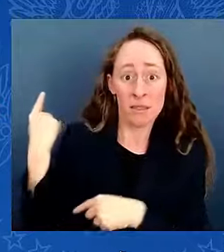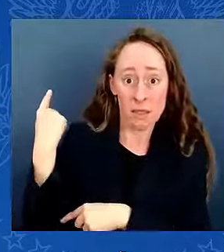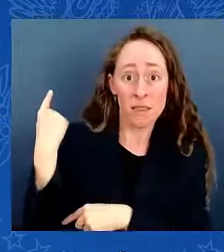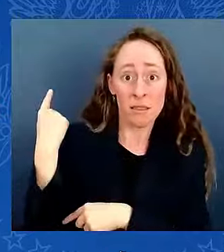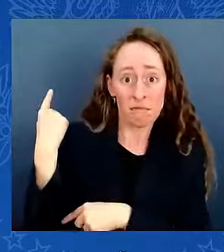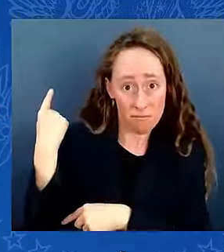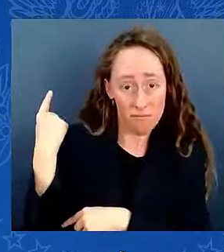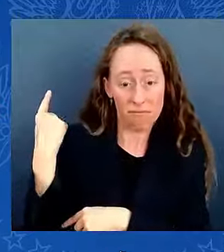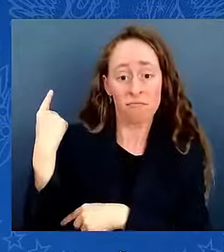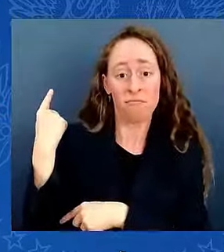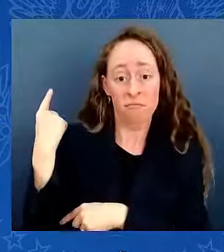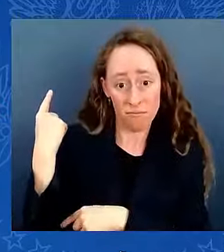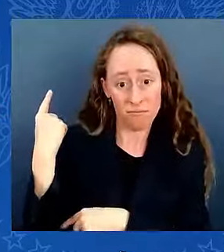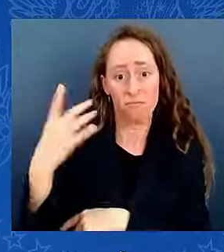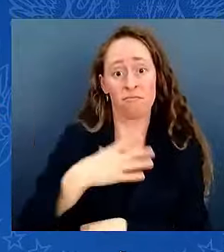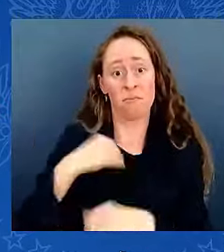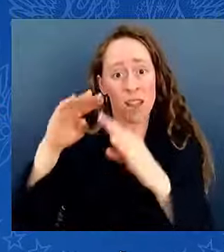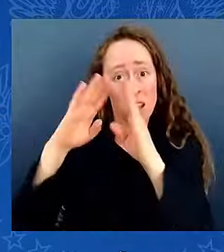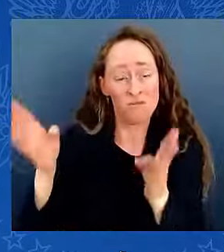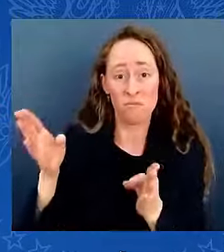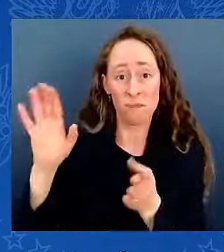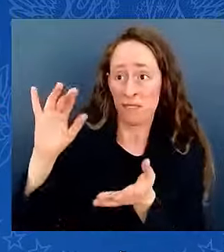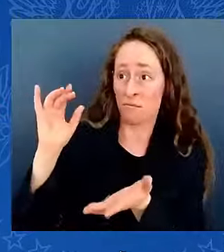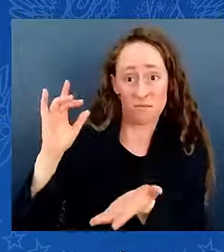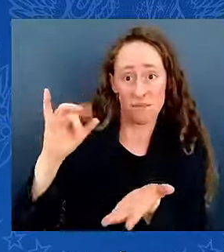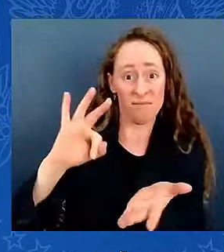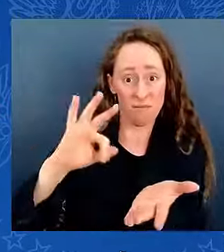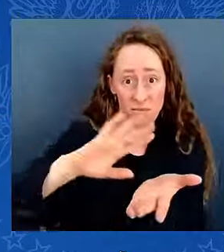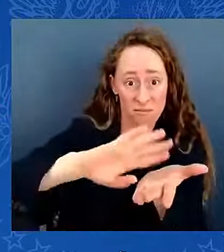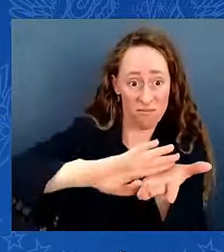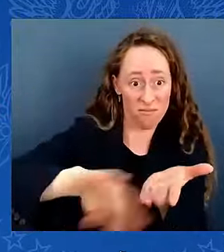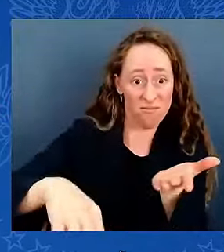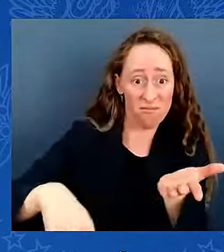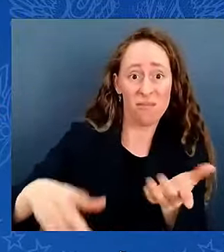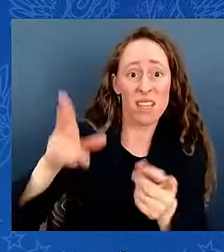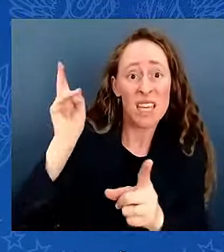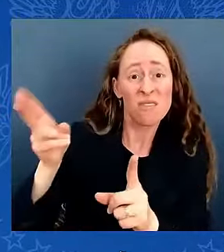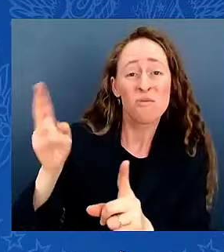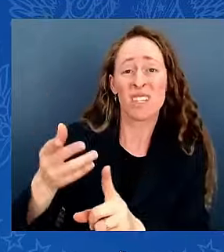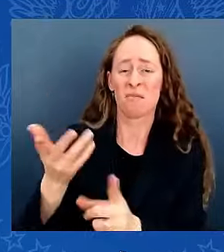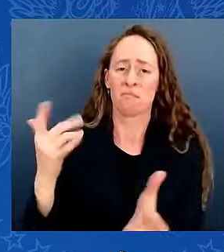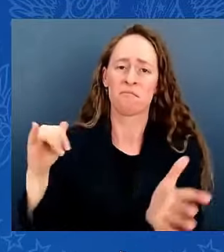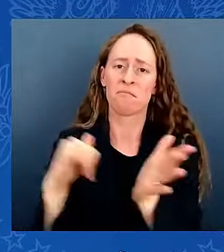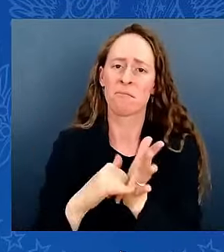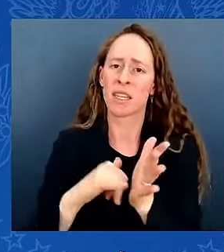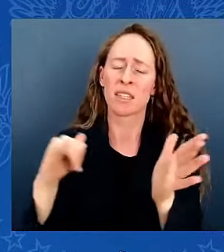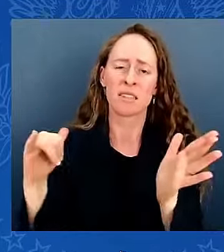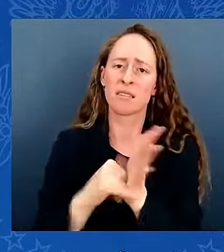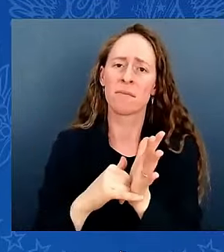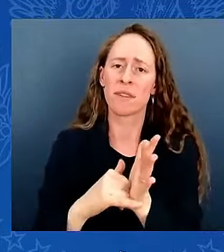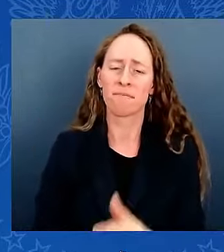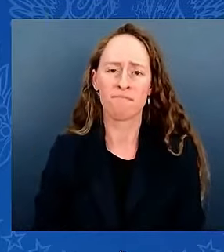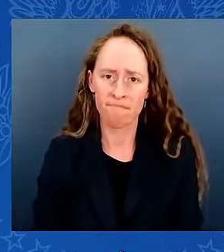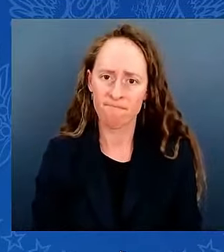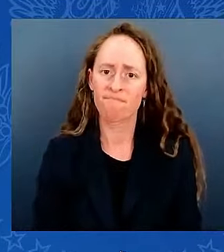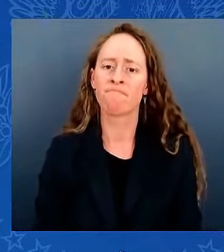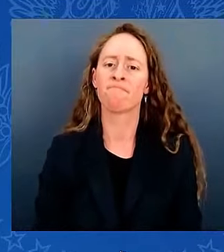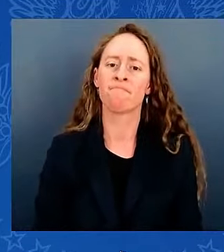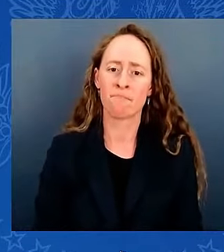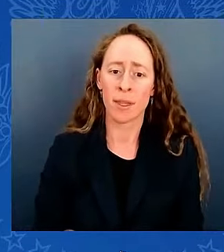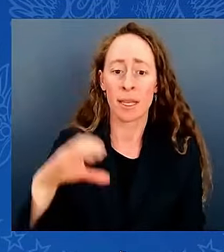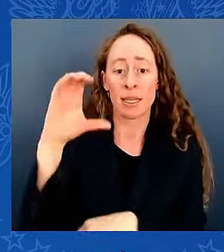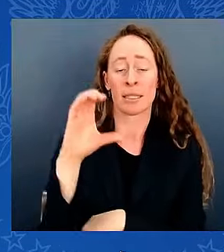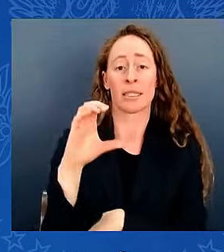It's a fitting event during this fantastic Congressional Black Caucus Week. All the members of the Black Caucus that are here today, stand up. I want to see y'all. Come